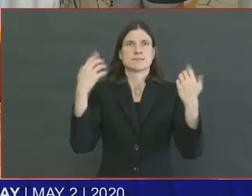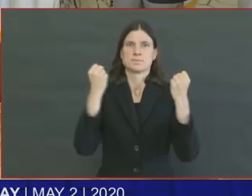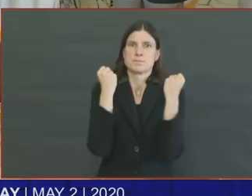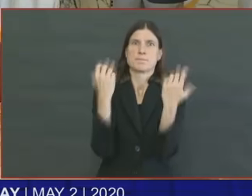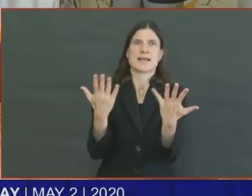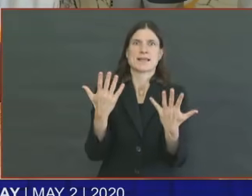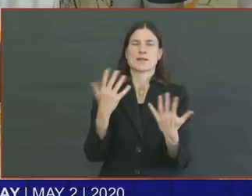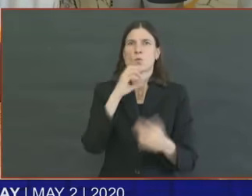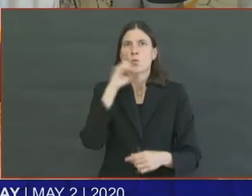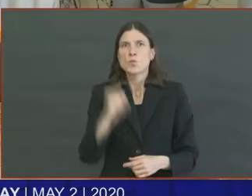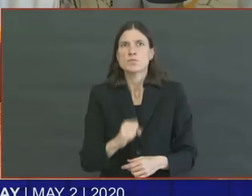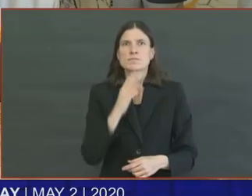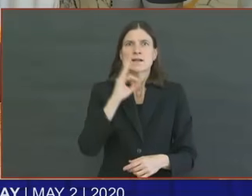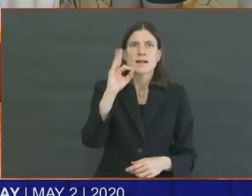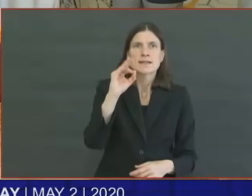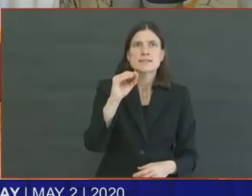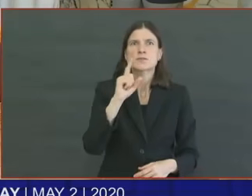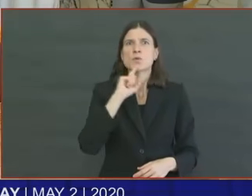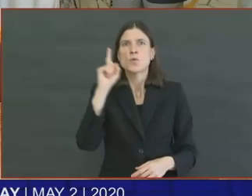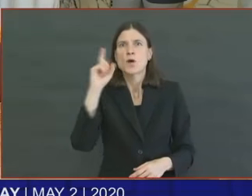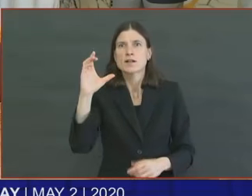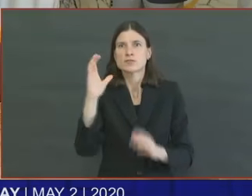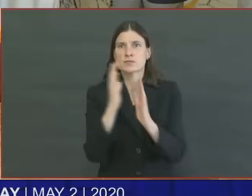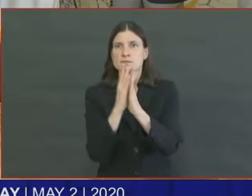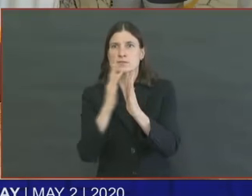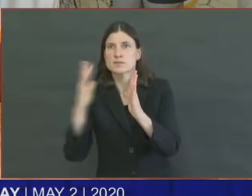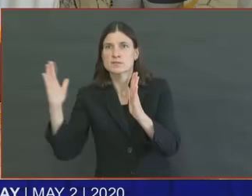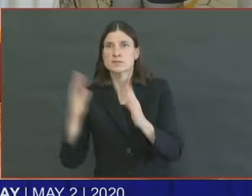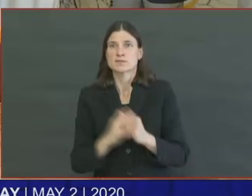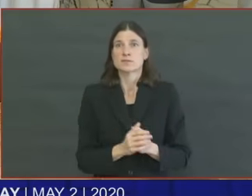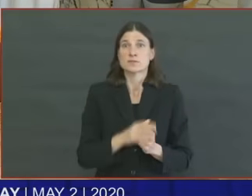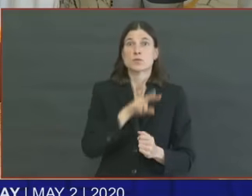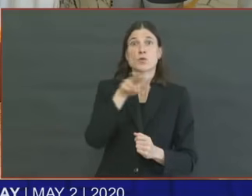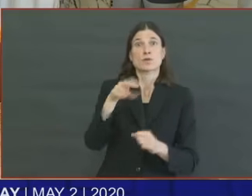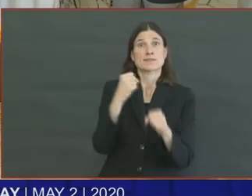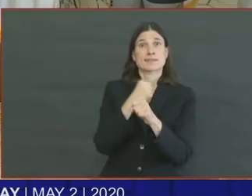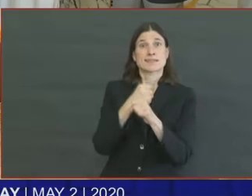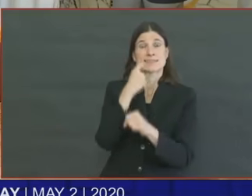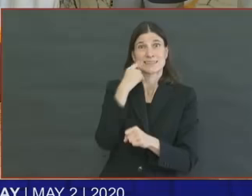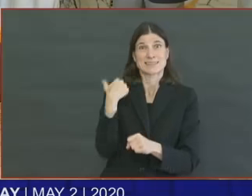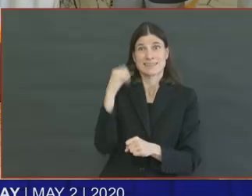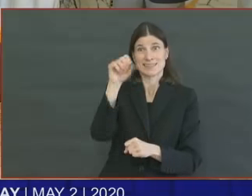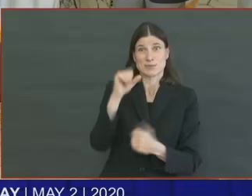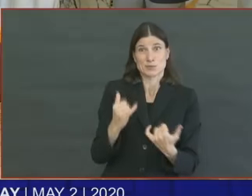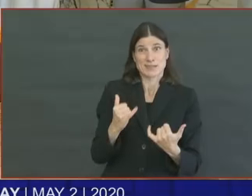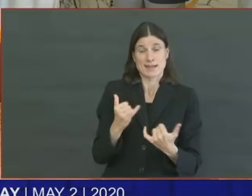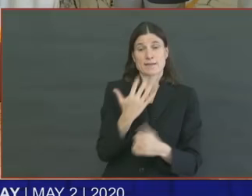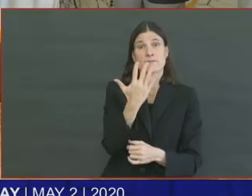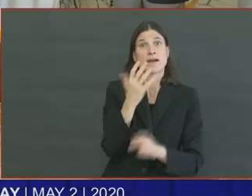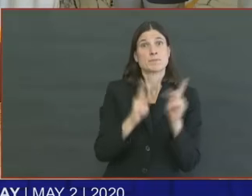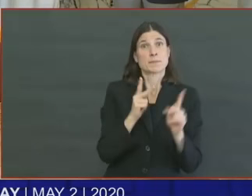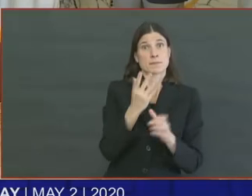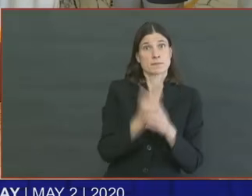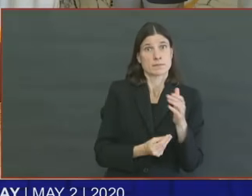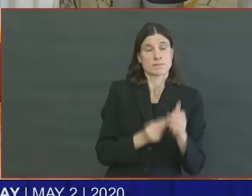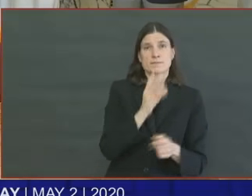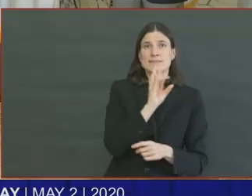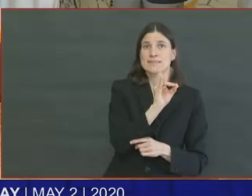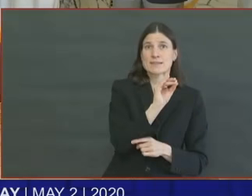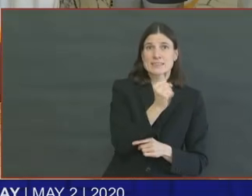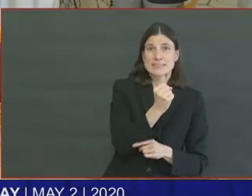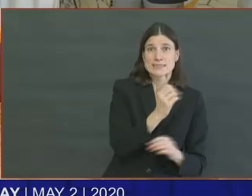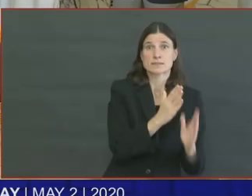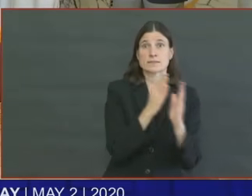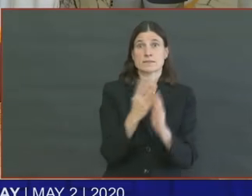their 70s, 4 people in their 80s, 4 people in their 90s. Not every state has